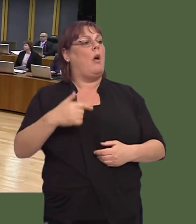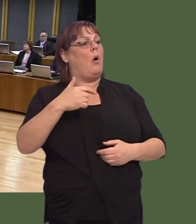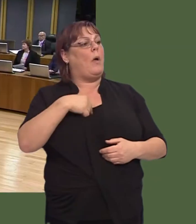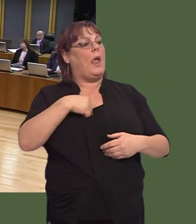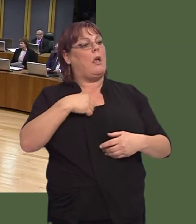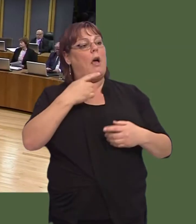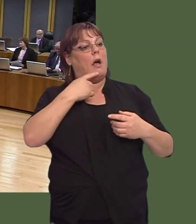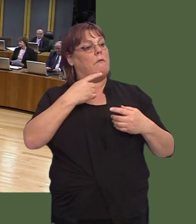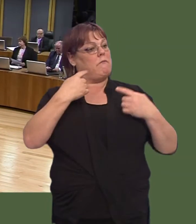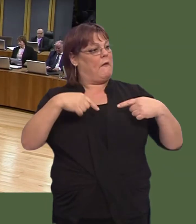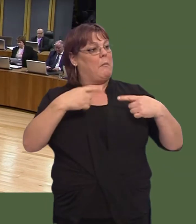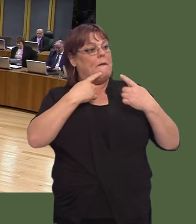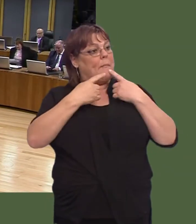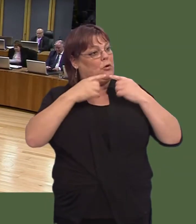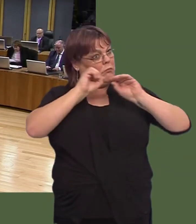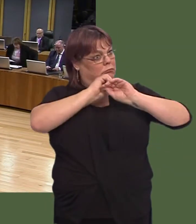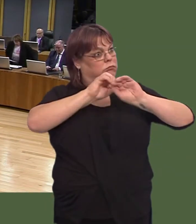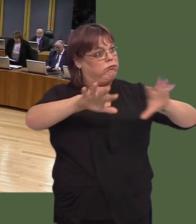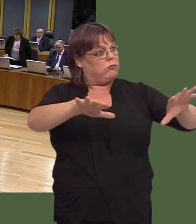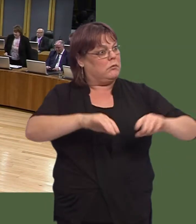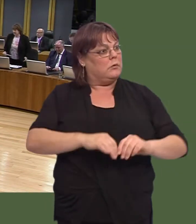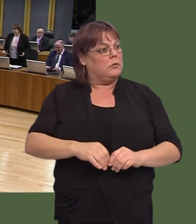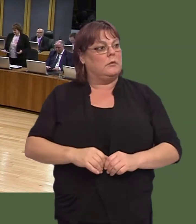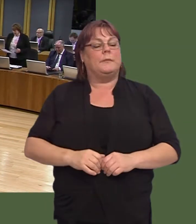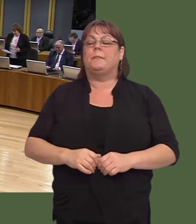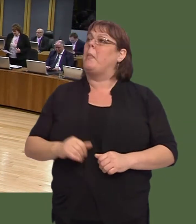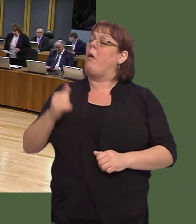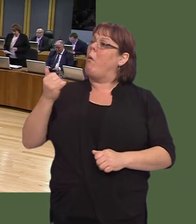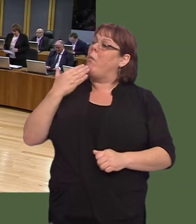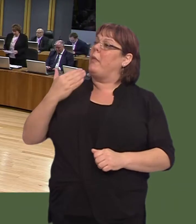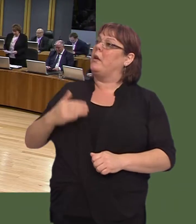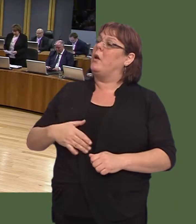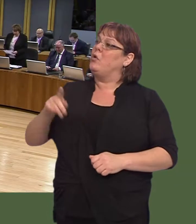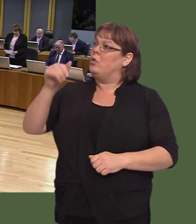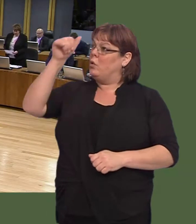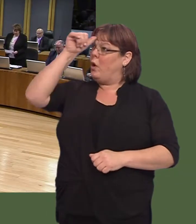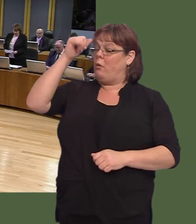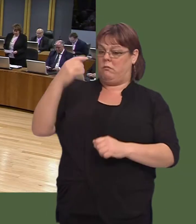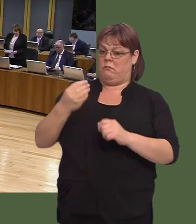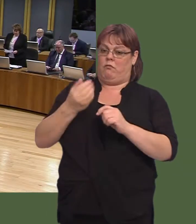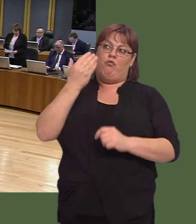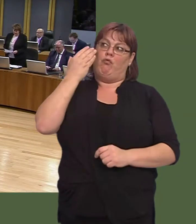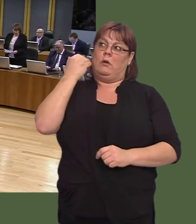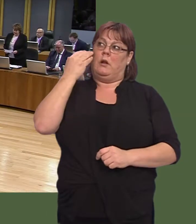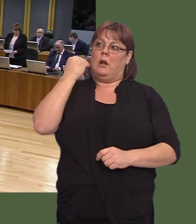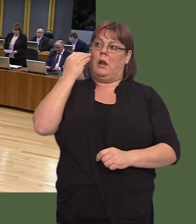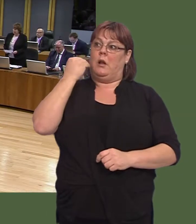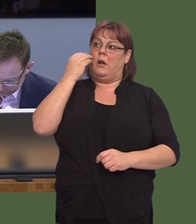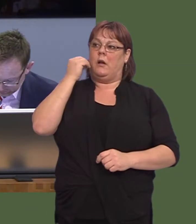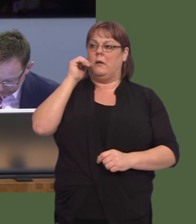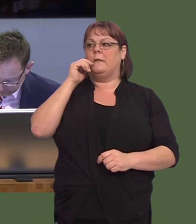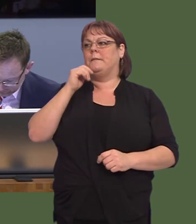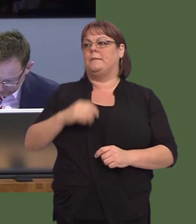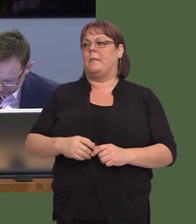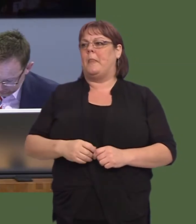and openness through our publication scheme. Thank you, First Minister. As you will be aware, the last few months have seen some pretty